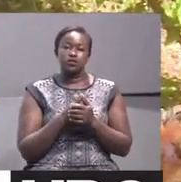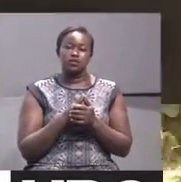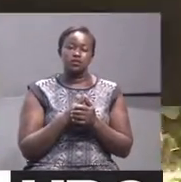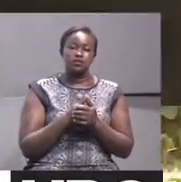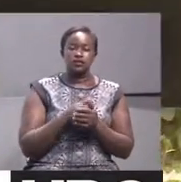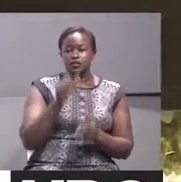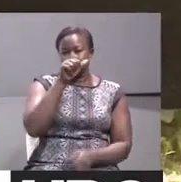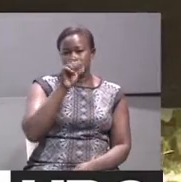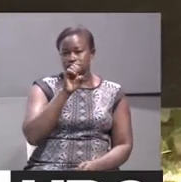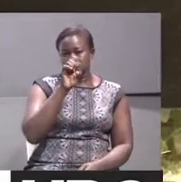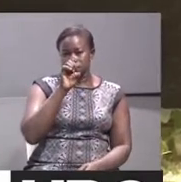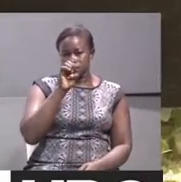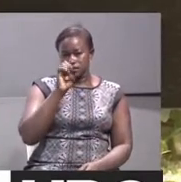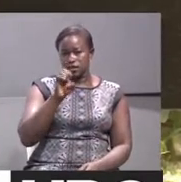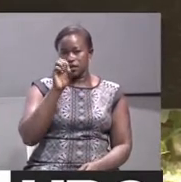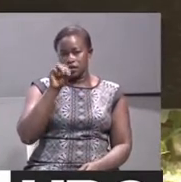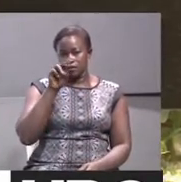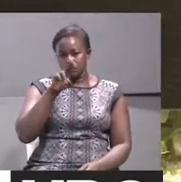Ssemujju.